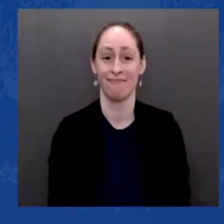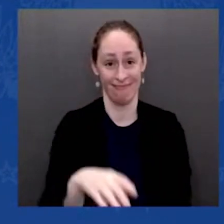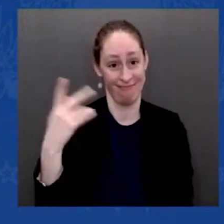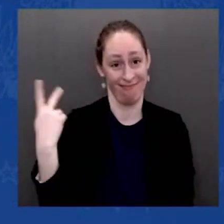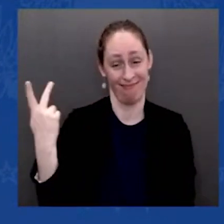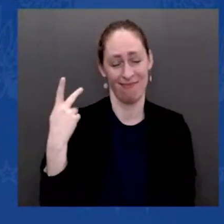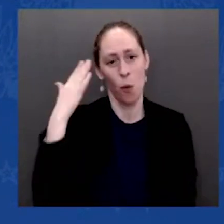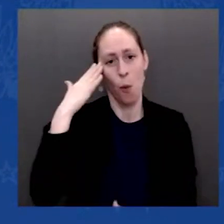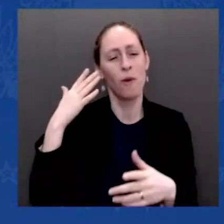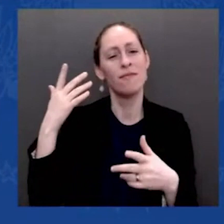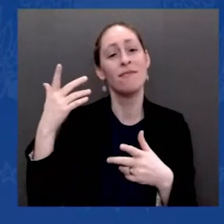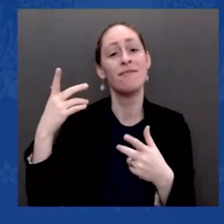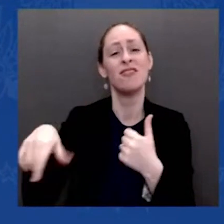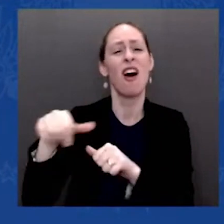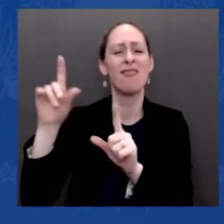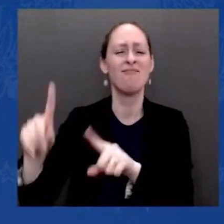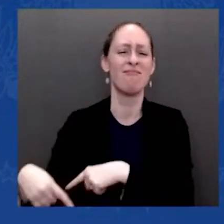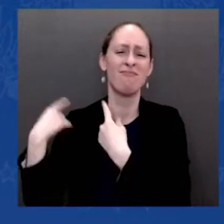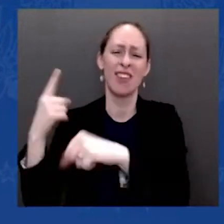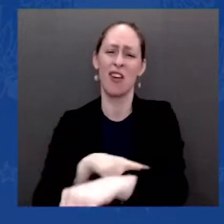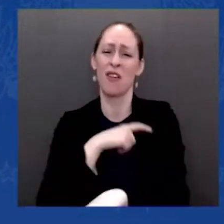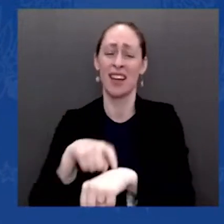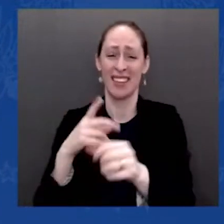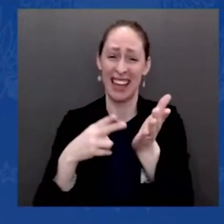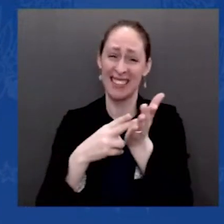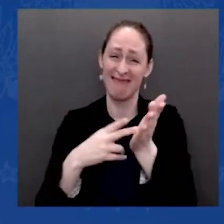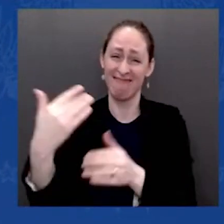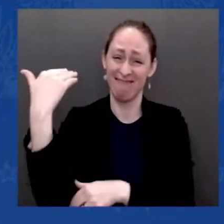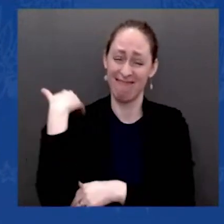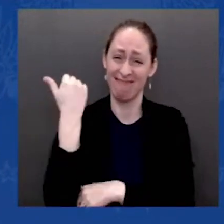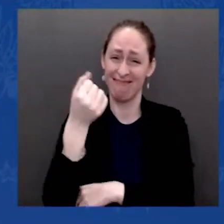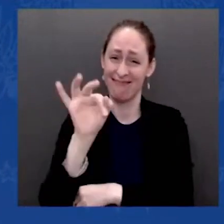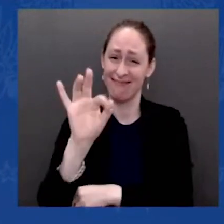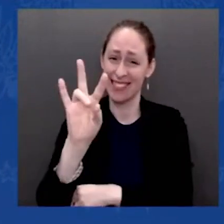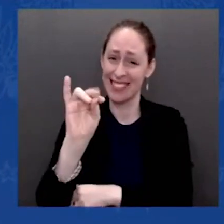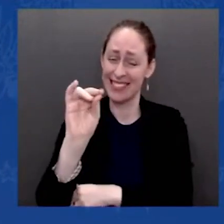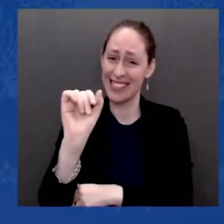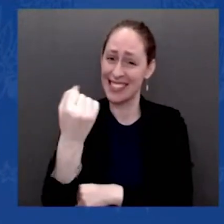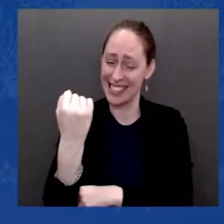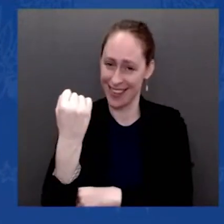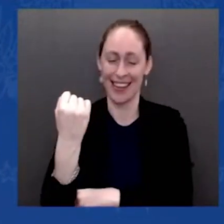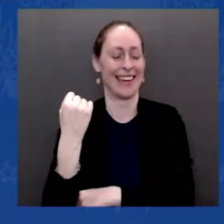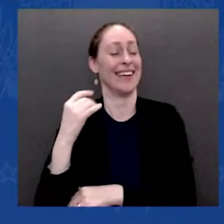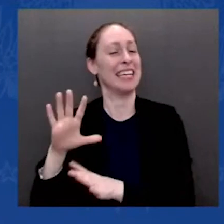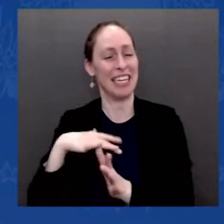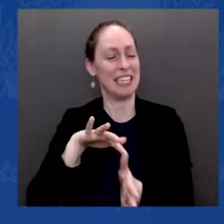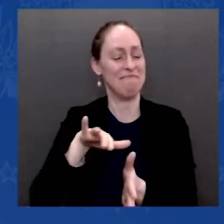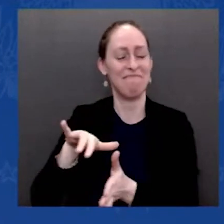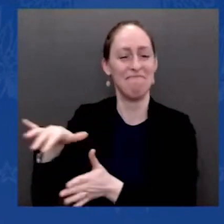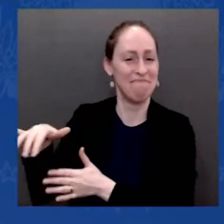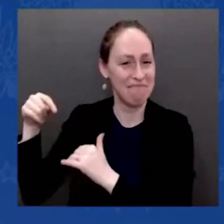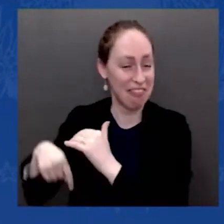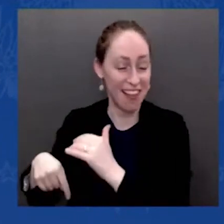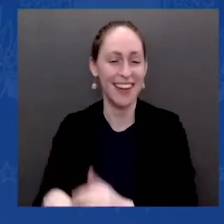first came on the Judiciary Committee, but that's another story. I'm here today to express the nation's gratitude to Justice Stephen